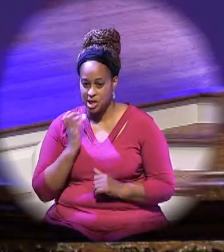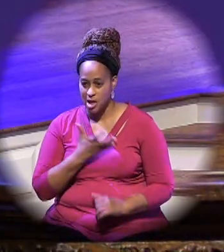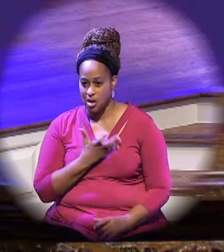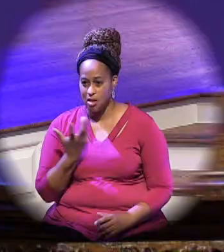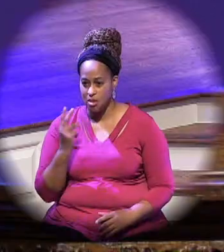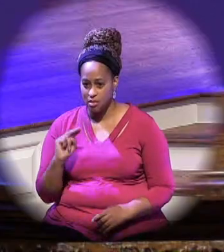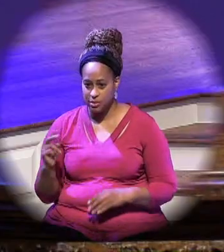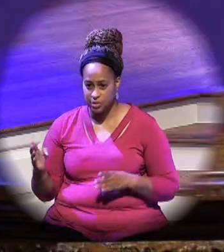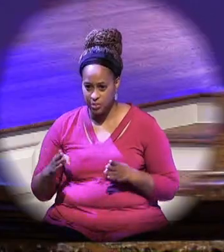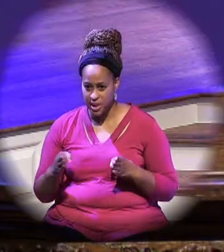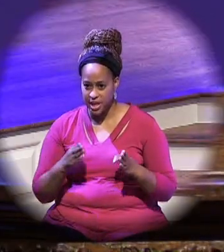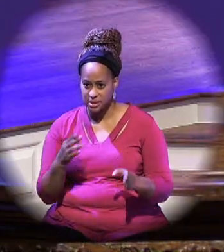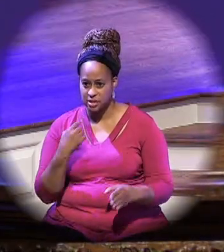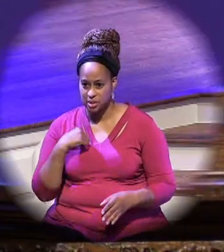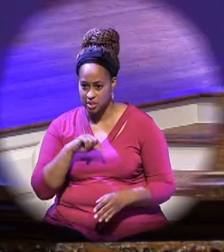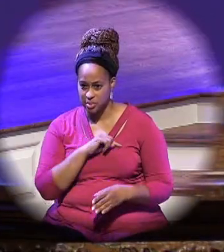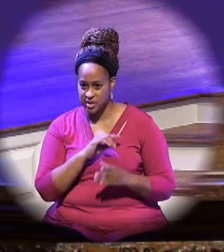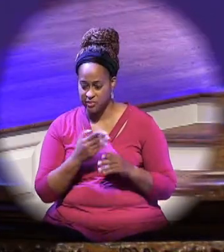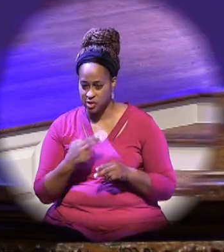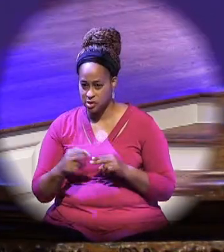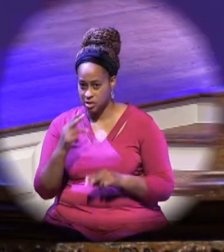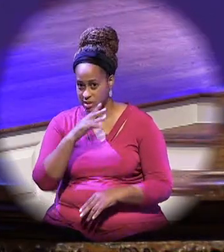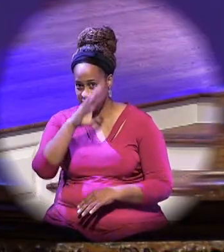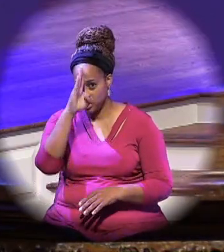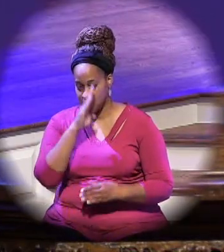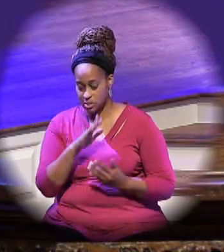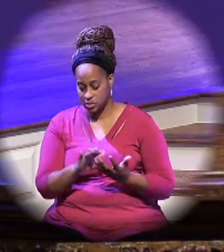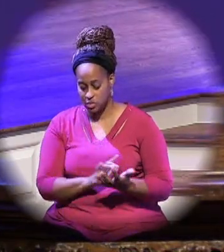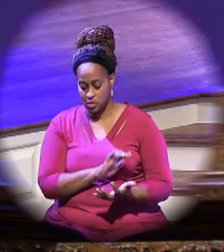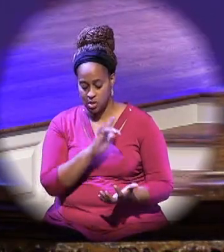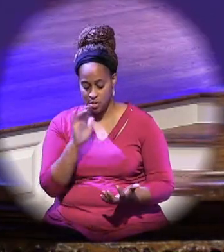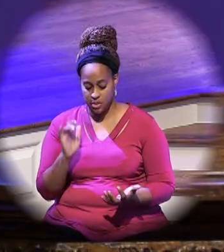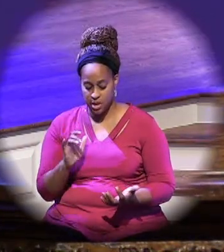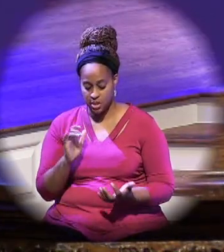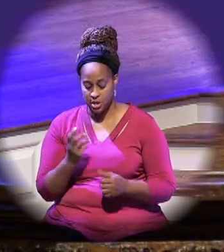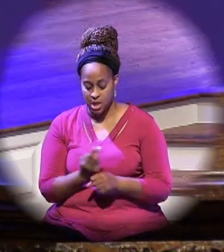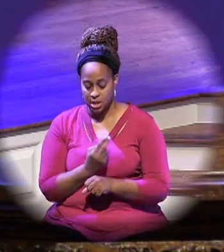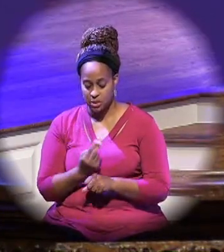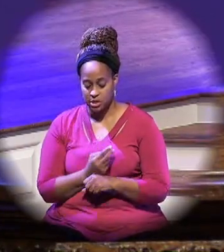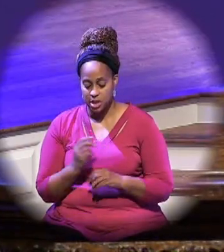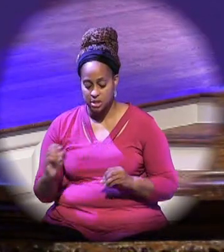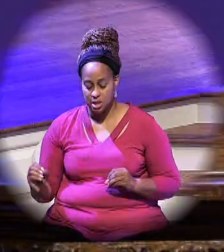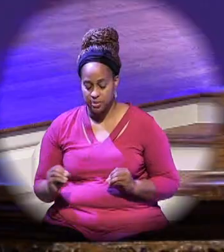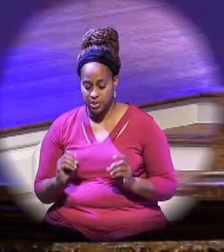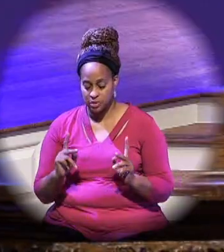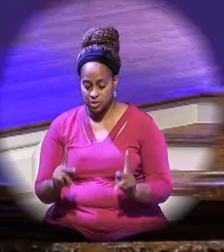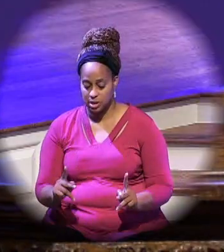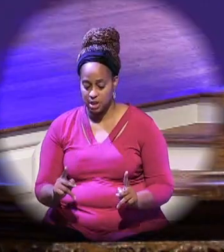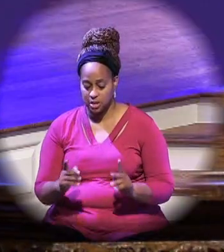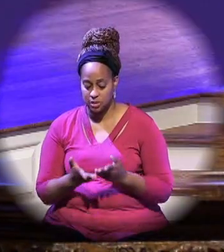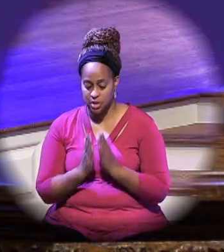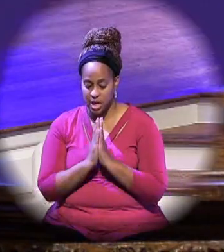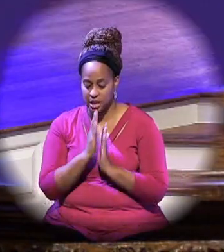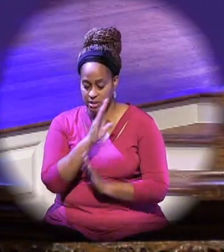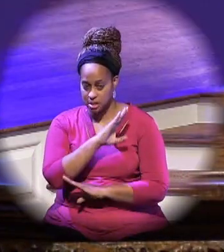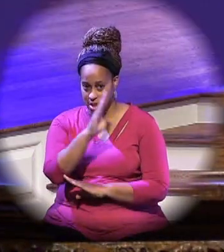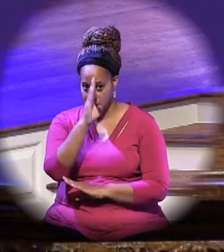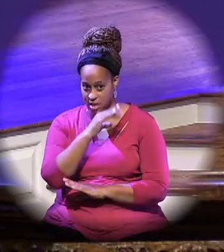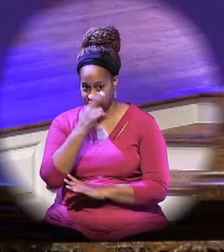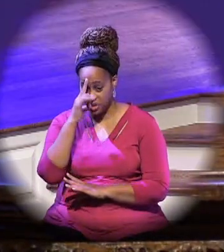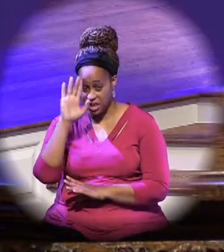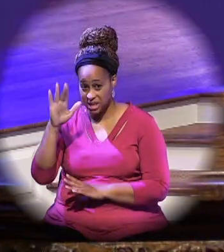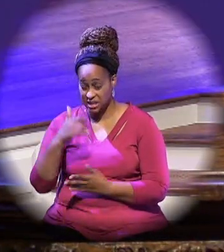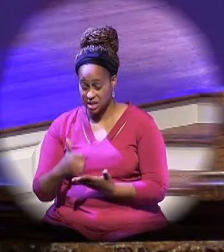the ways that we fall short of God's glory. Might we use it as an opportunity to ask God for his